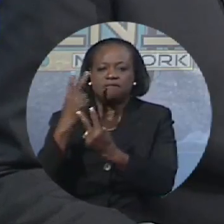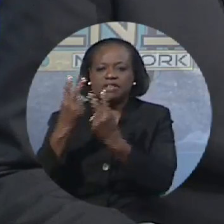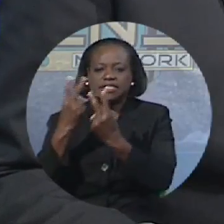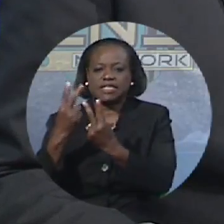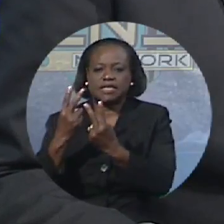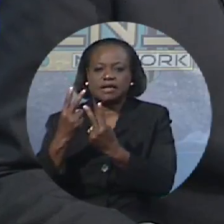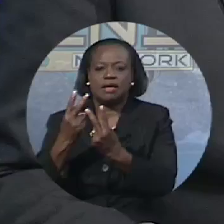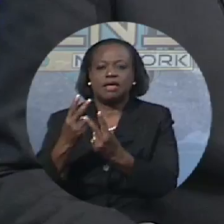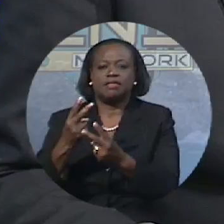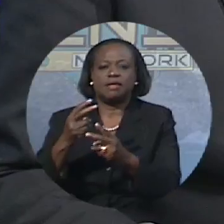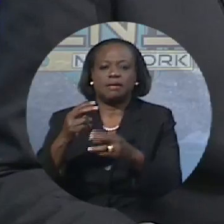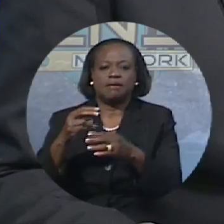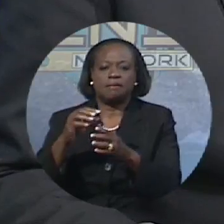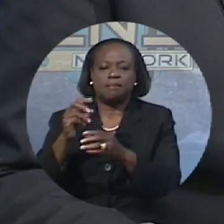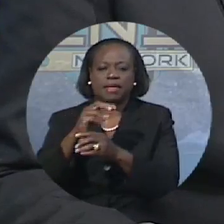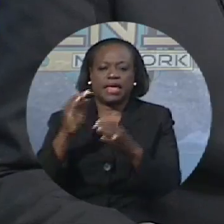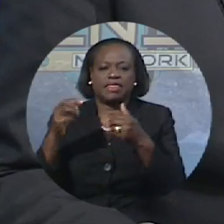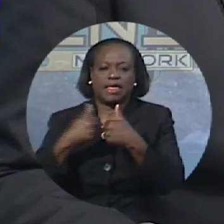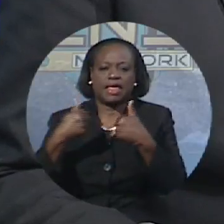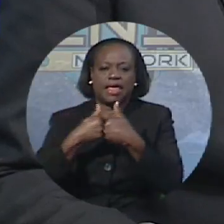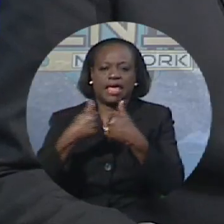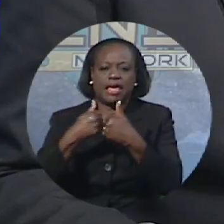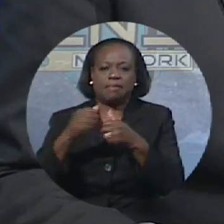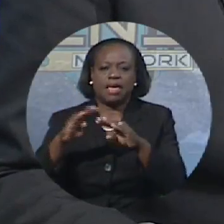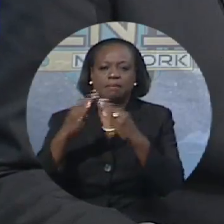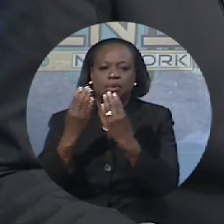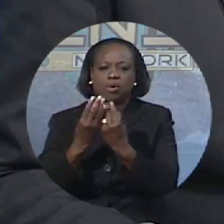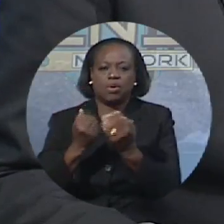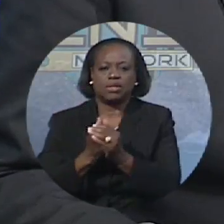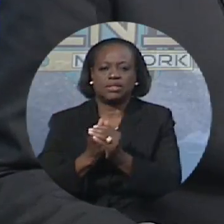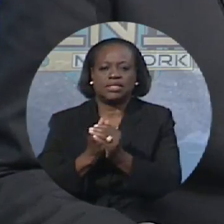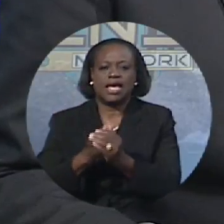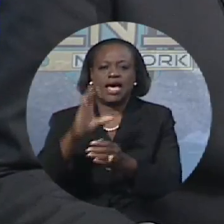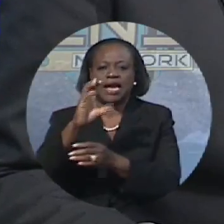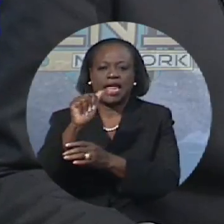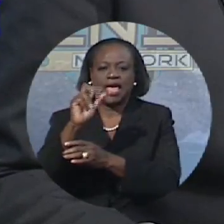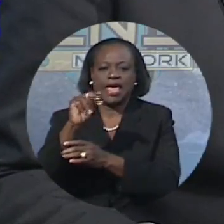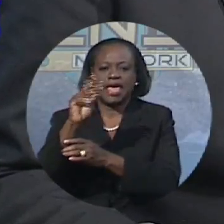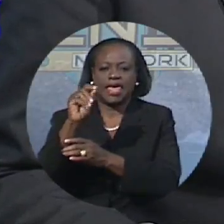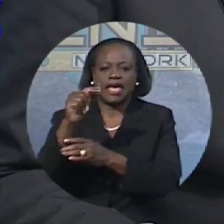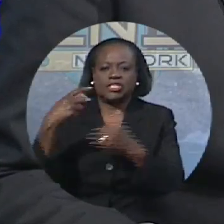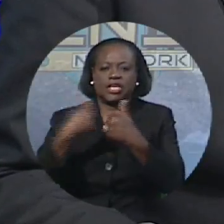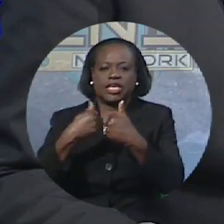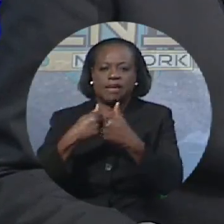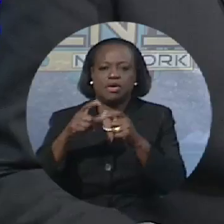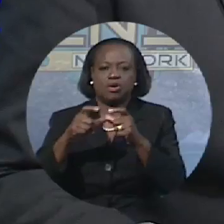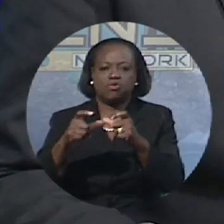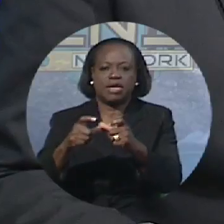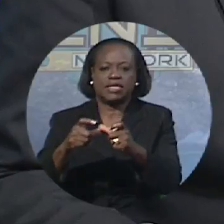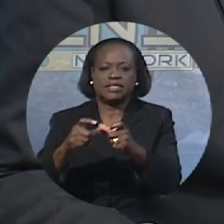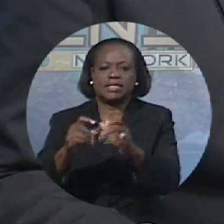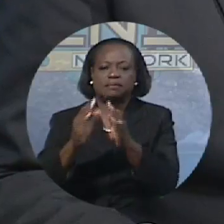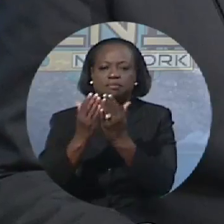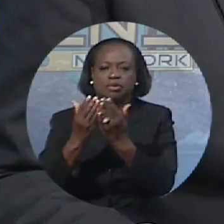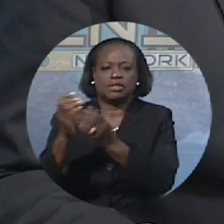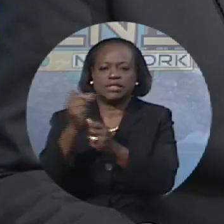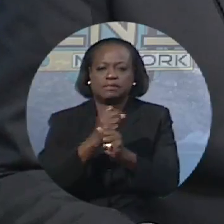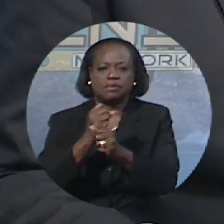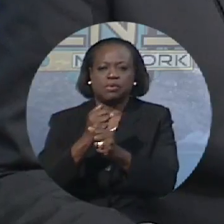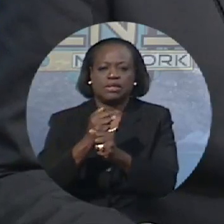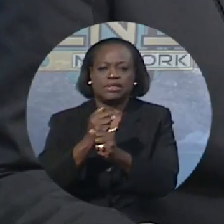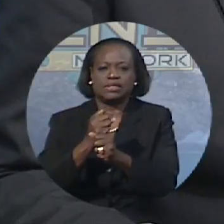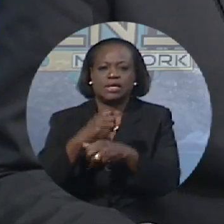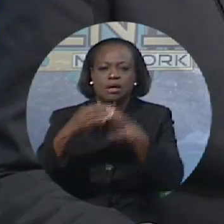them of the operation of mobile gaming in the jurisdiction and Cantor Gaming's race and sports book wagering process. The trip